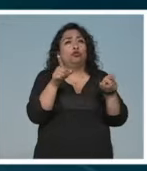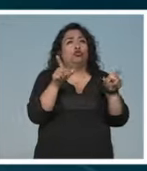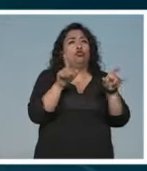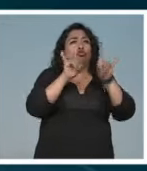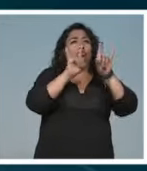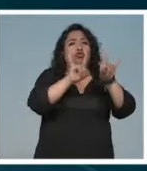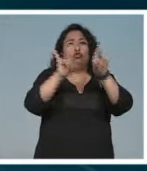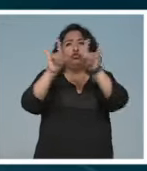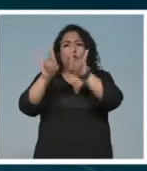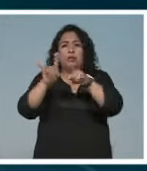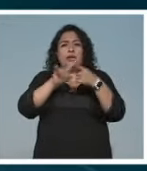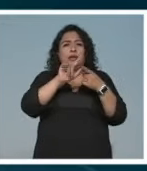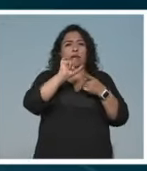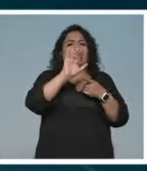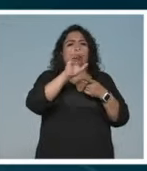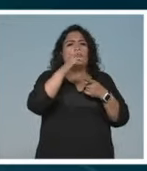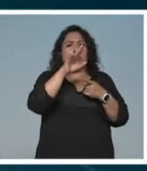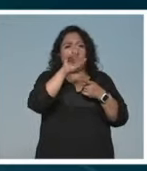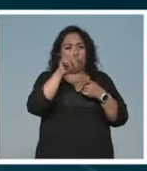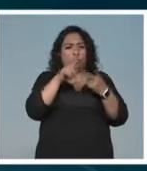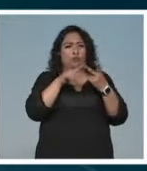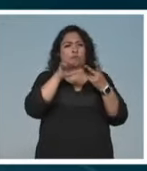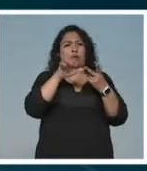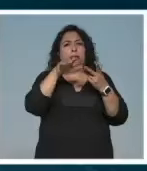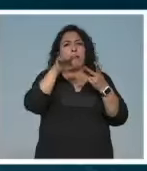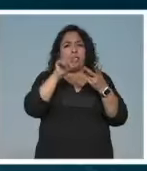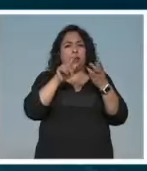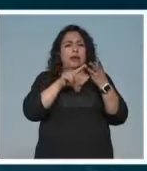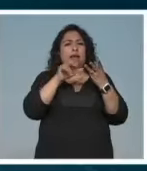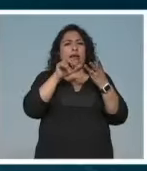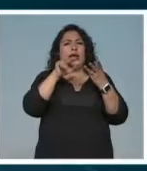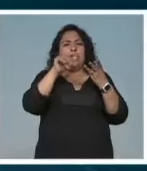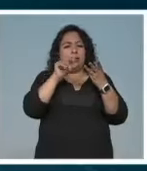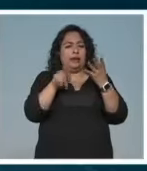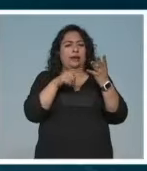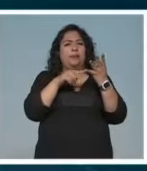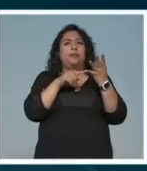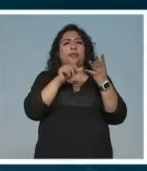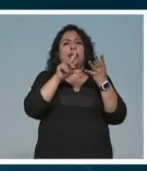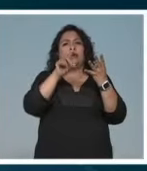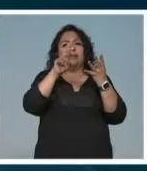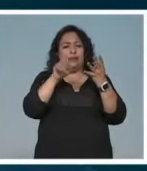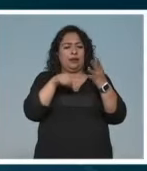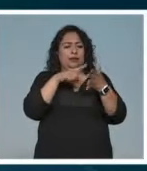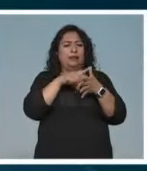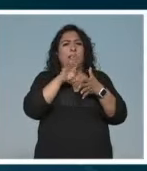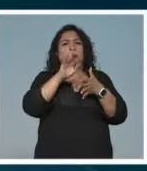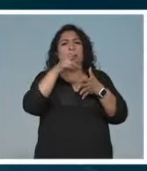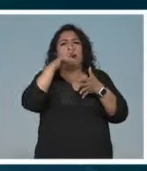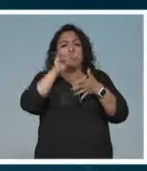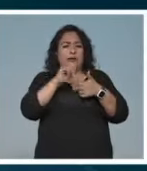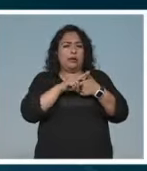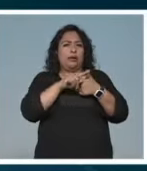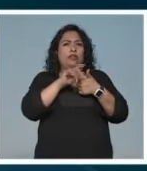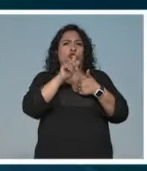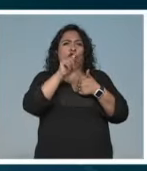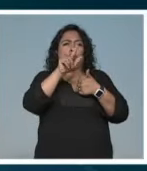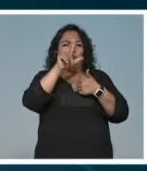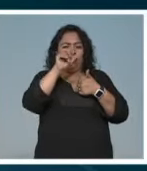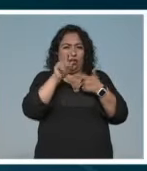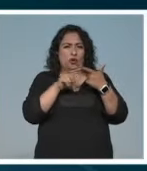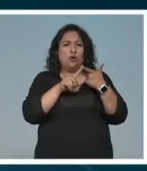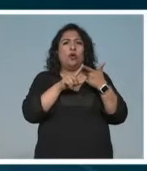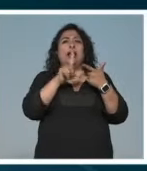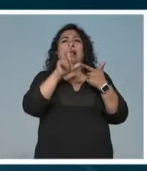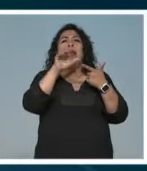otra obras de Abraham Cruz Villegas, Amalia Pica, Ana Mendieta, Andrés Mazón, Brian Nissen, Francisco Toledo y